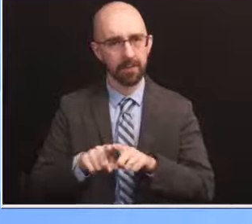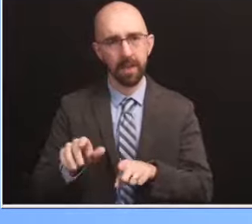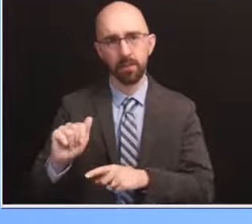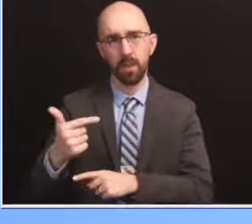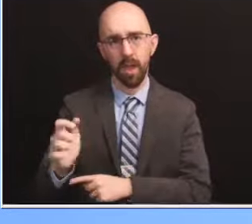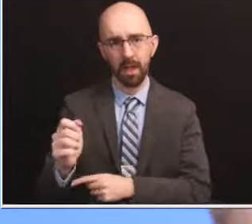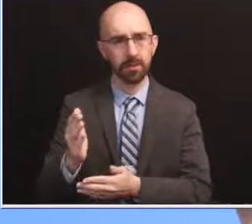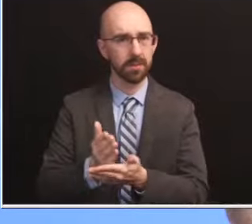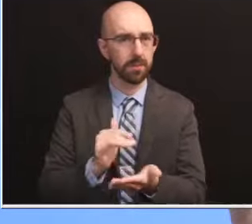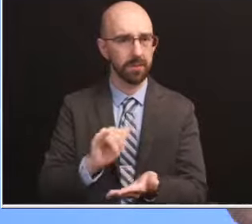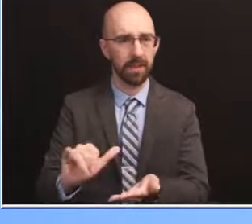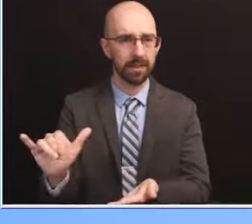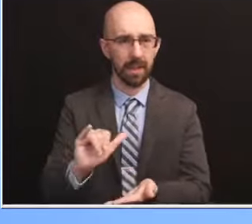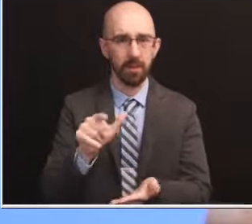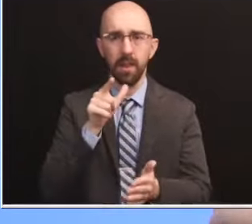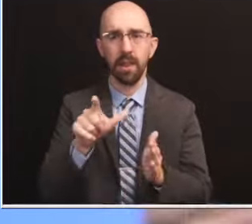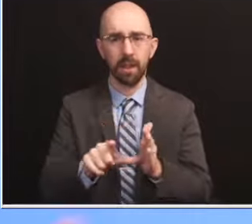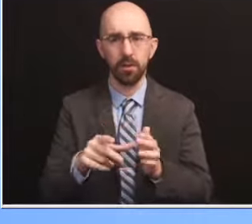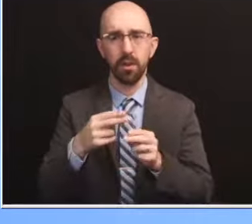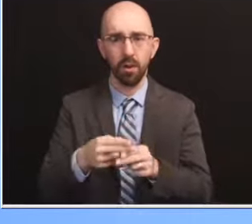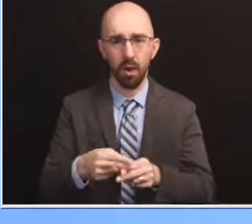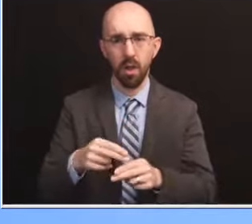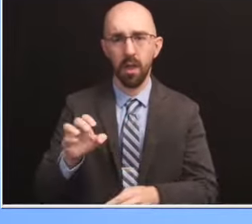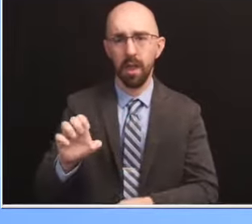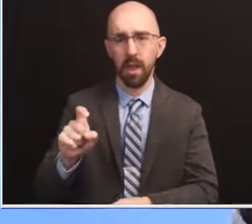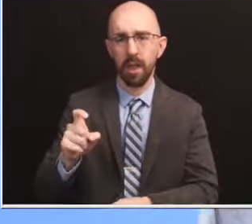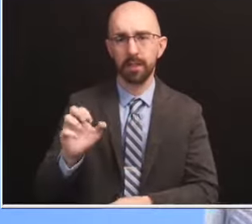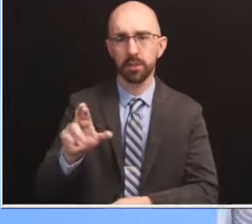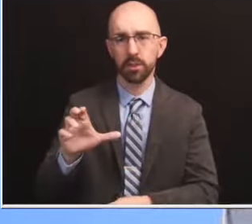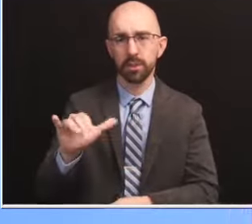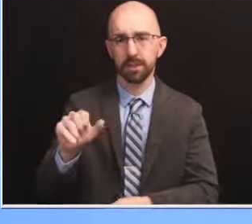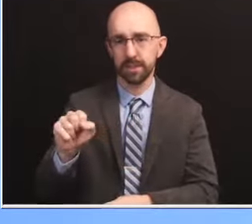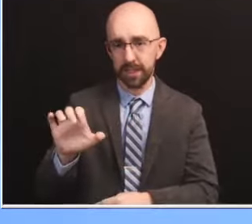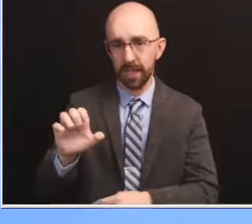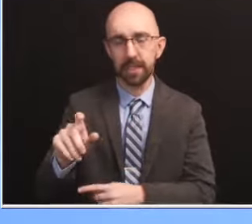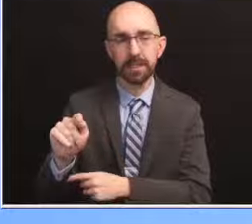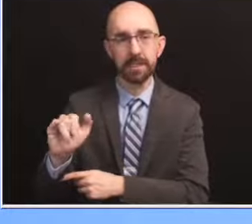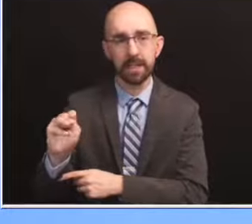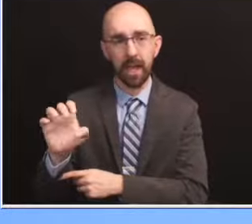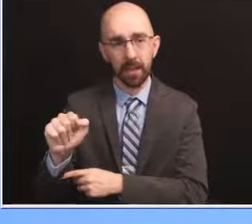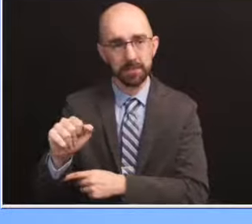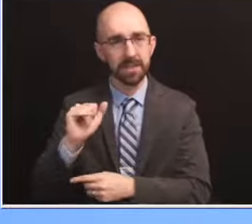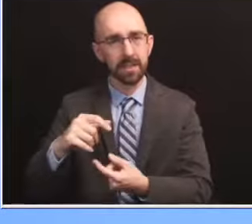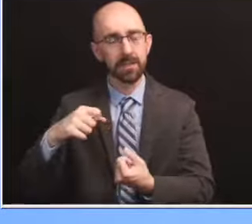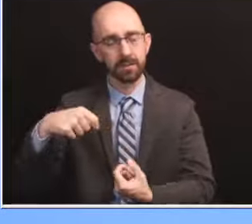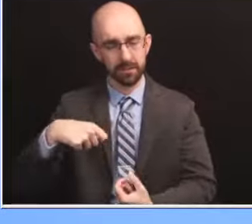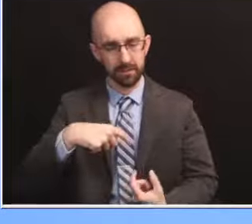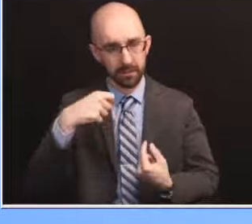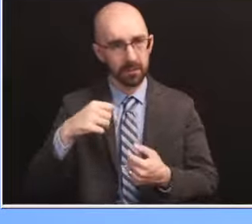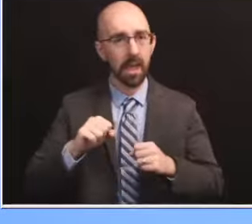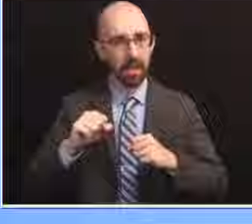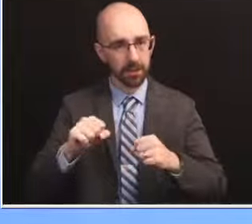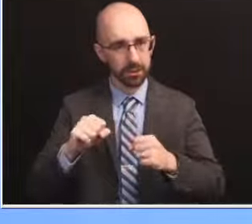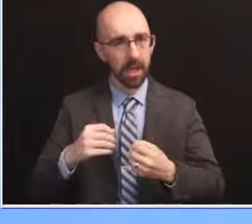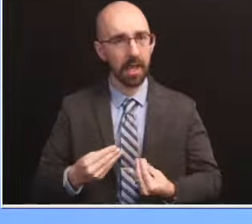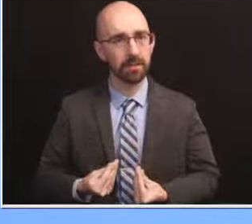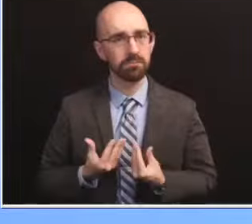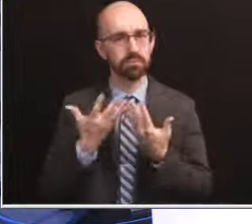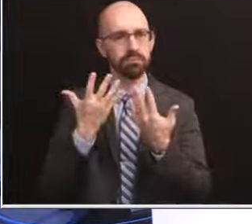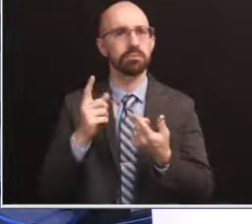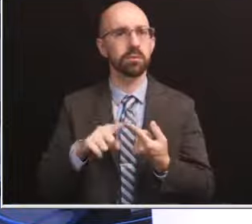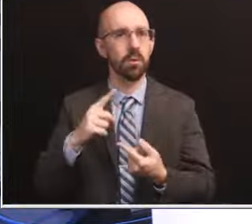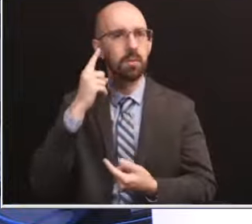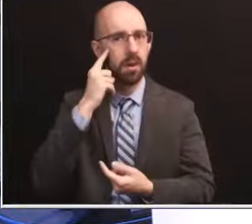is like, we literally call them exerkines. You exercise, you release some things, and it helps the brain out. So that's also part of the picture of what exercise does. Like